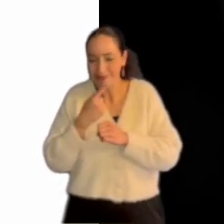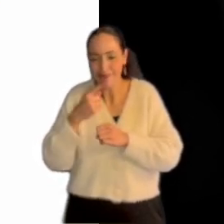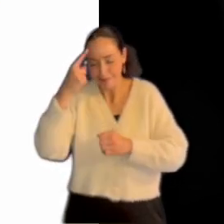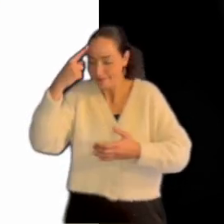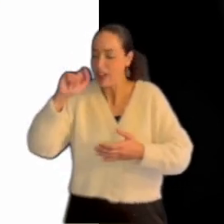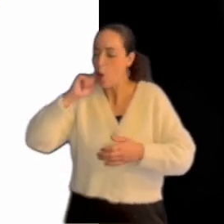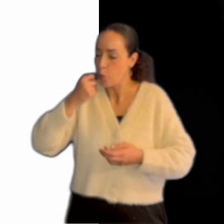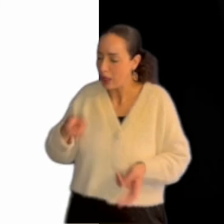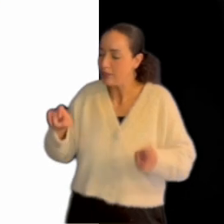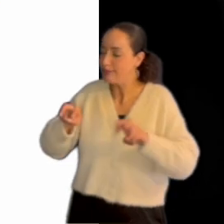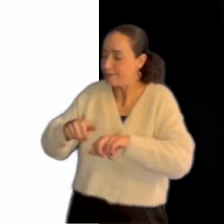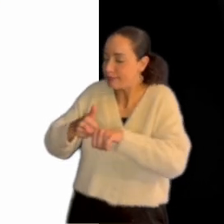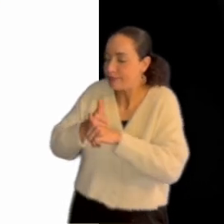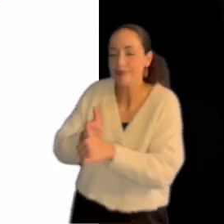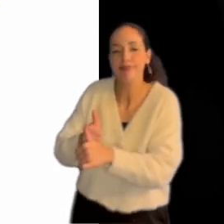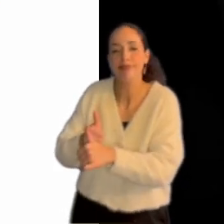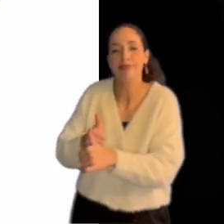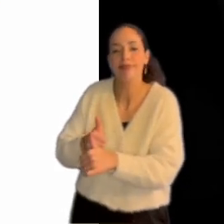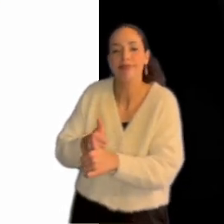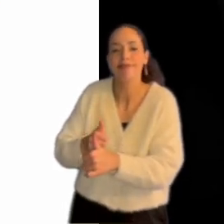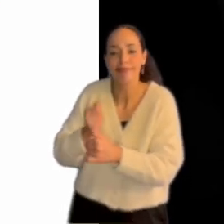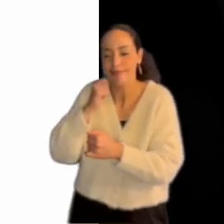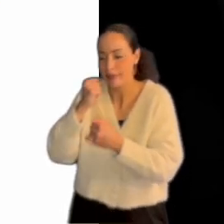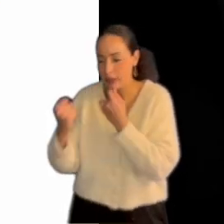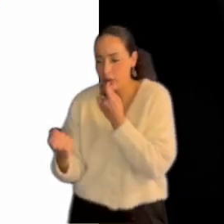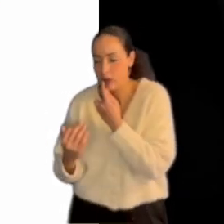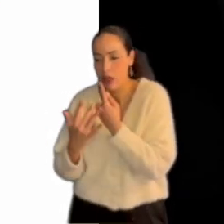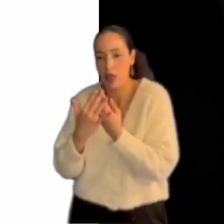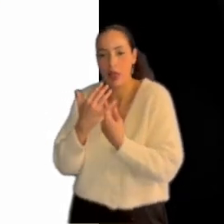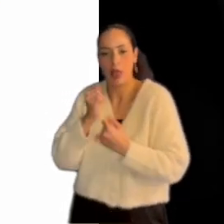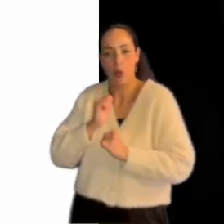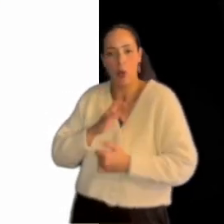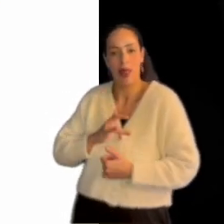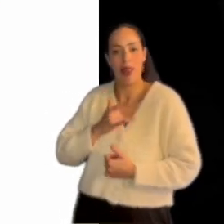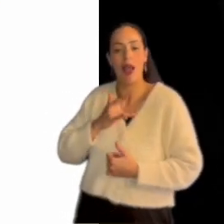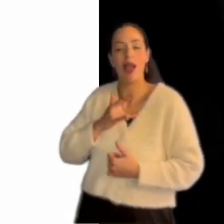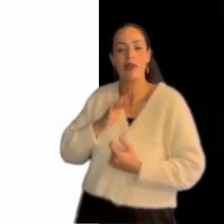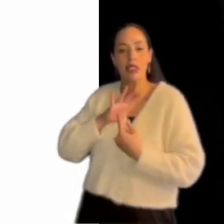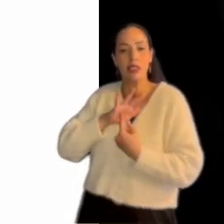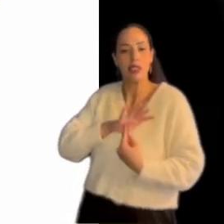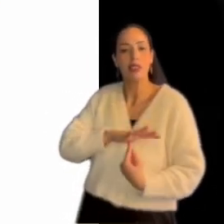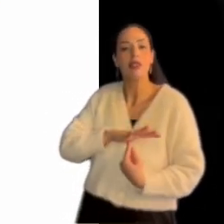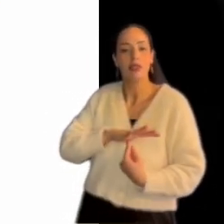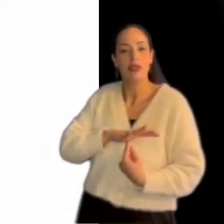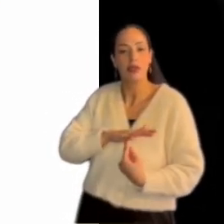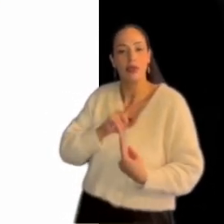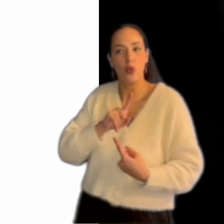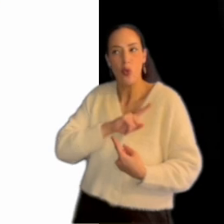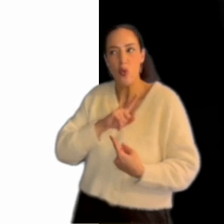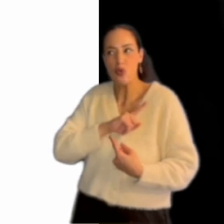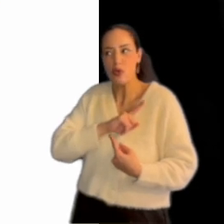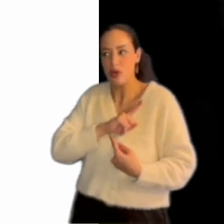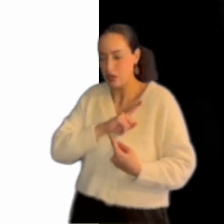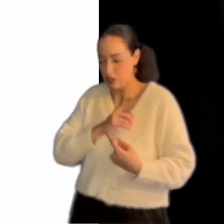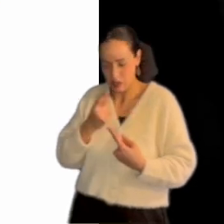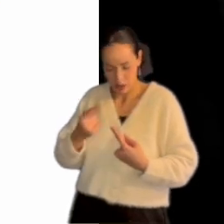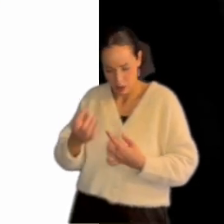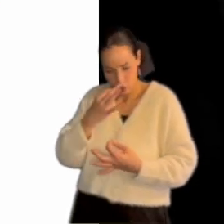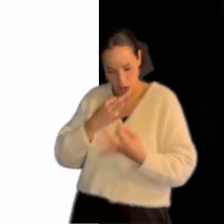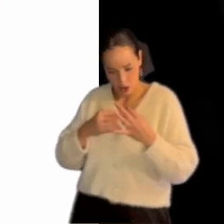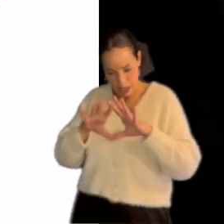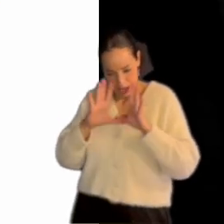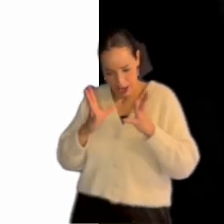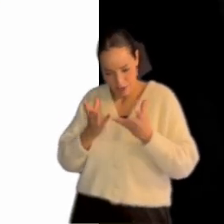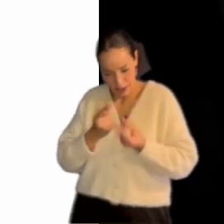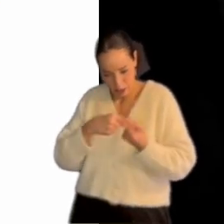perhaps most significantly, it calls into question everything we thought we knew about the world, shattering our assumptions too. Like those we